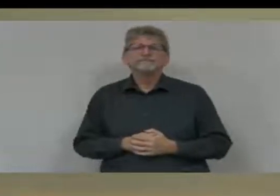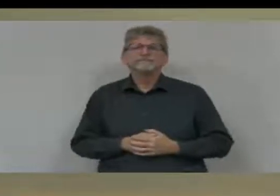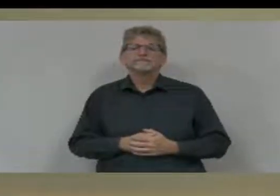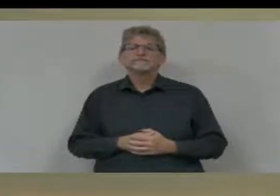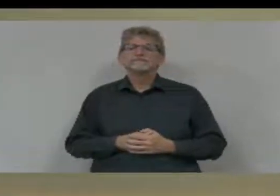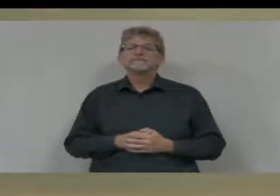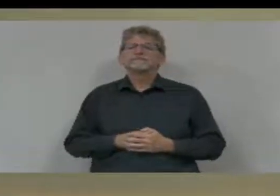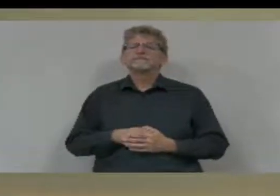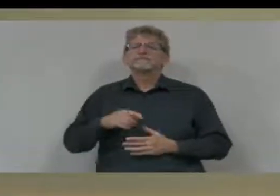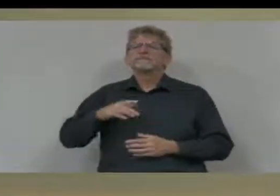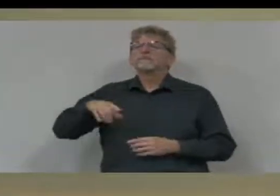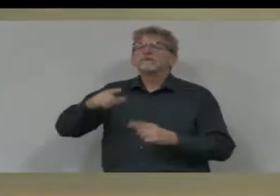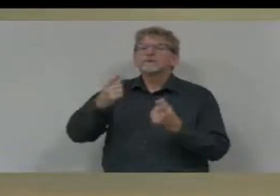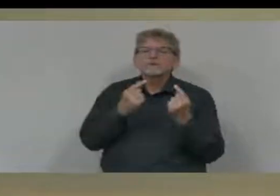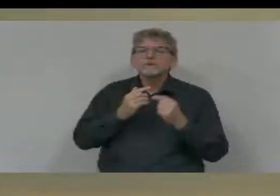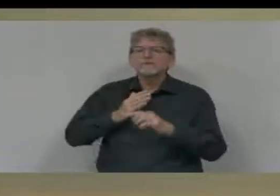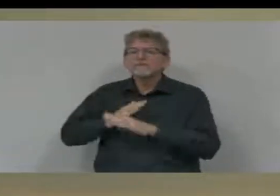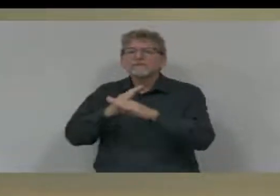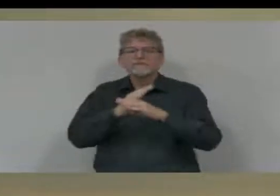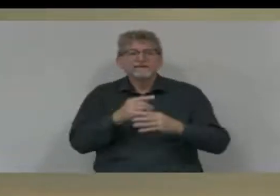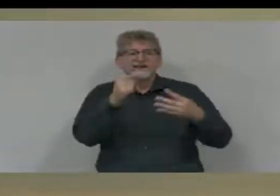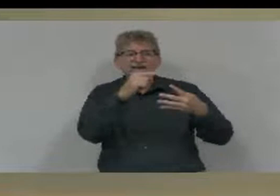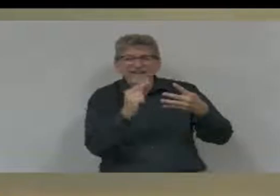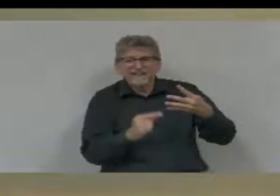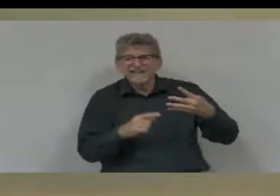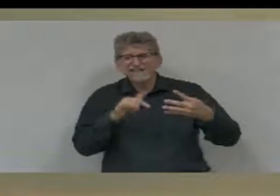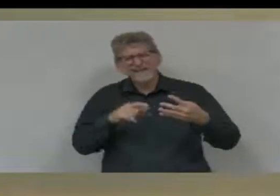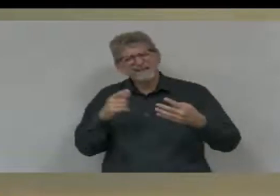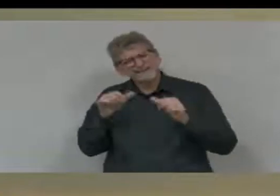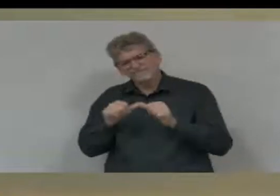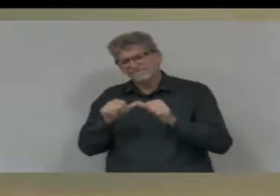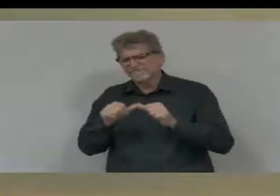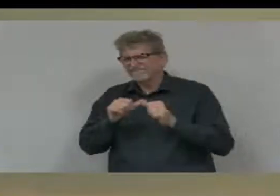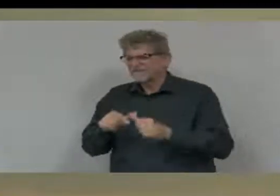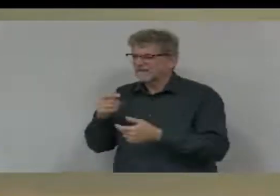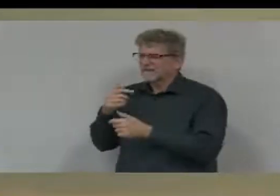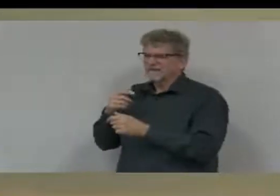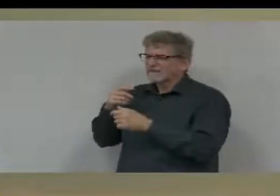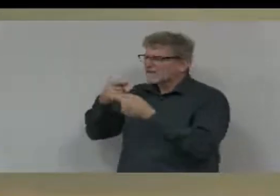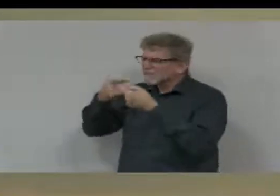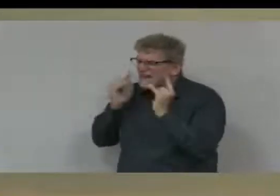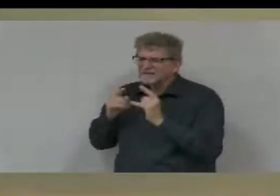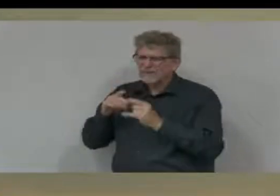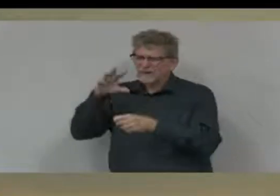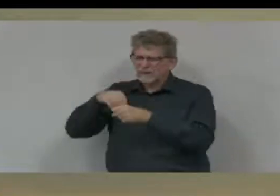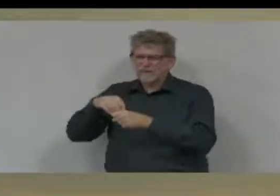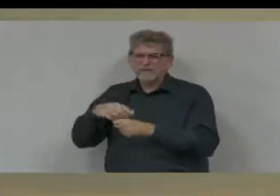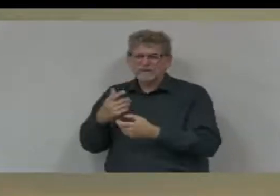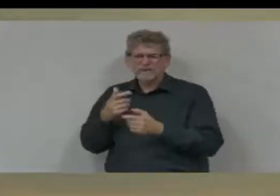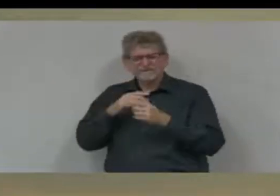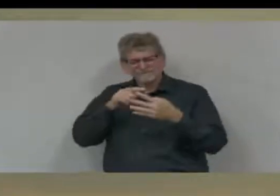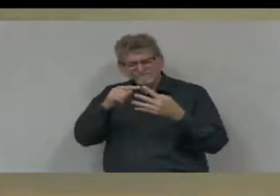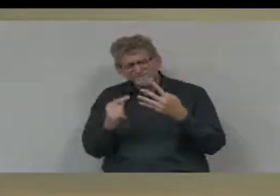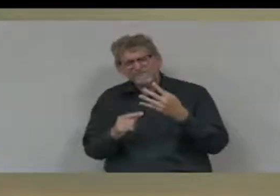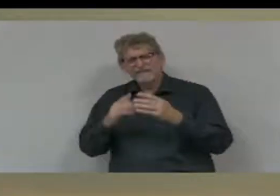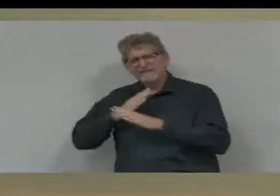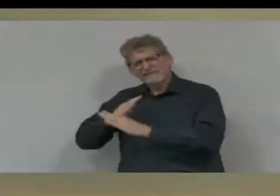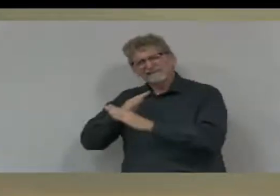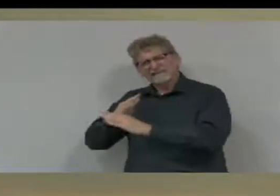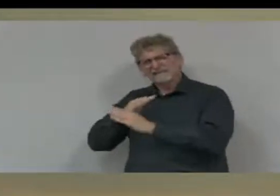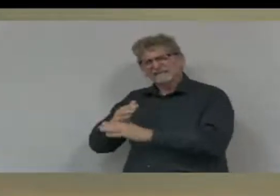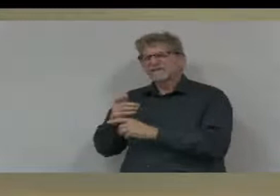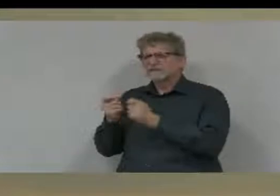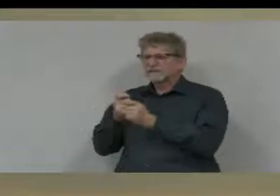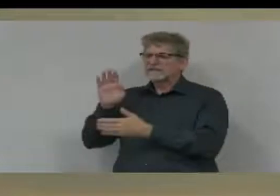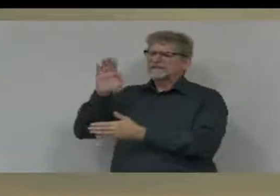that we can take to reduce that spread, including using masks, should help to prevent another surge. You know, is there any concern that